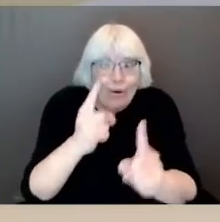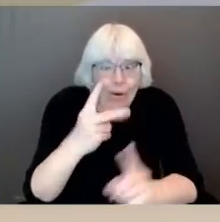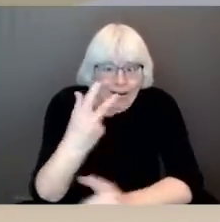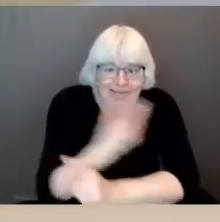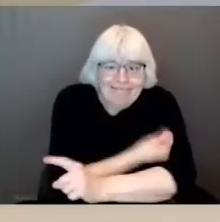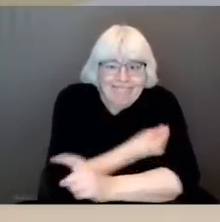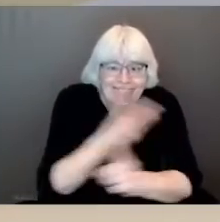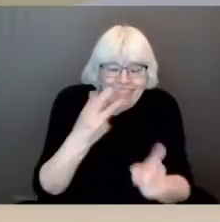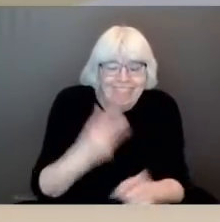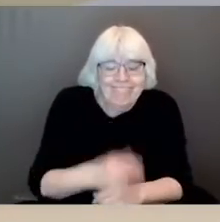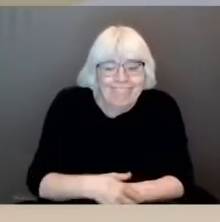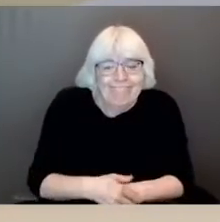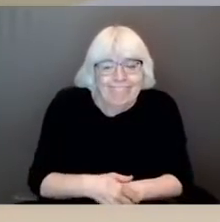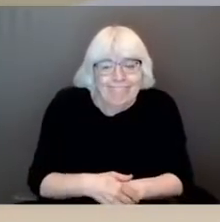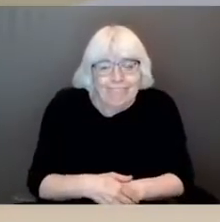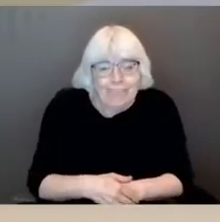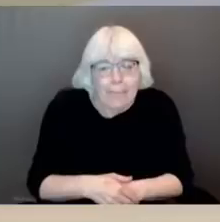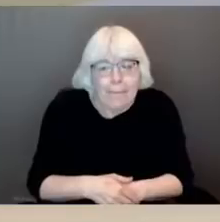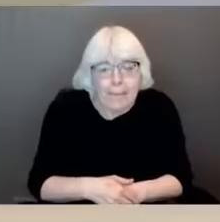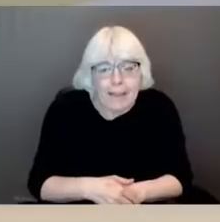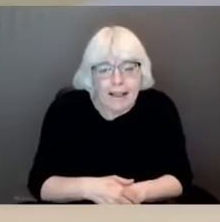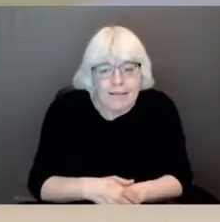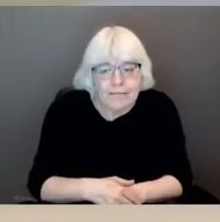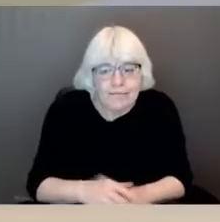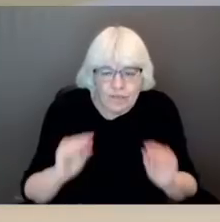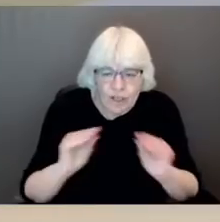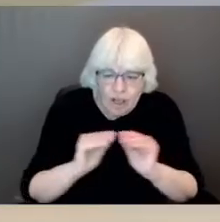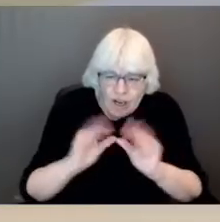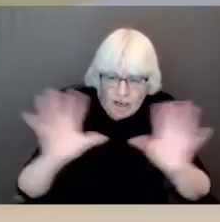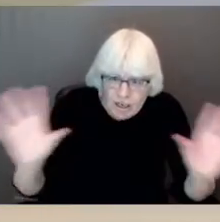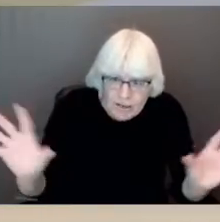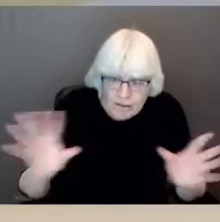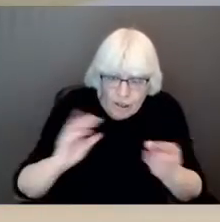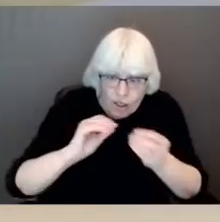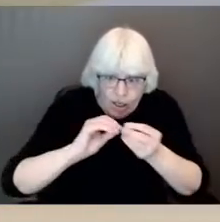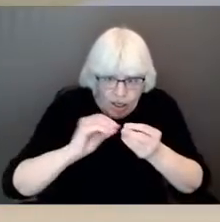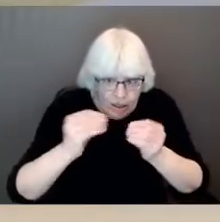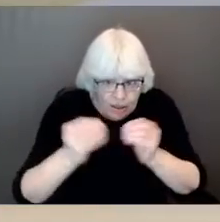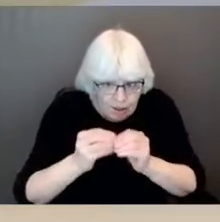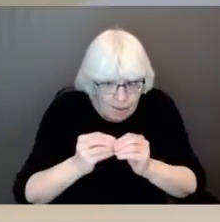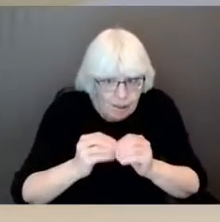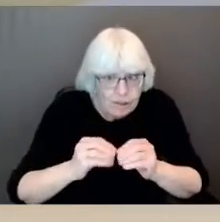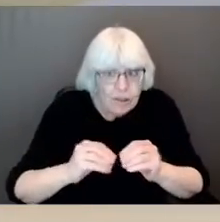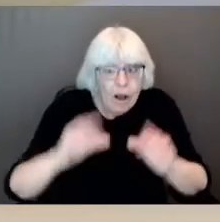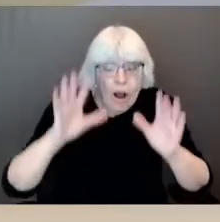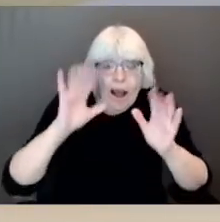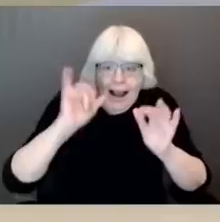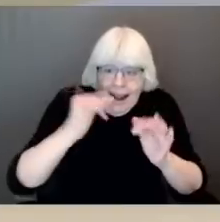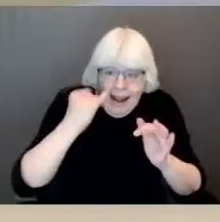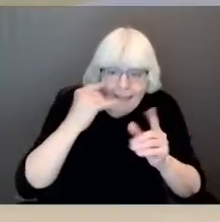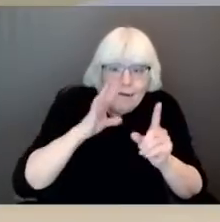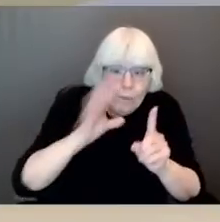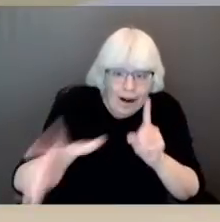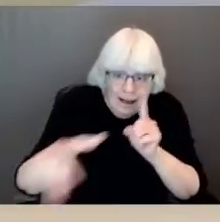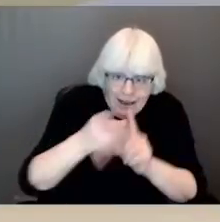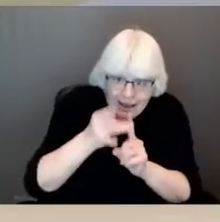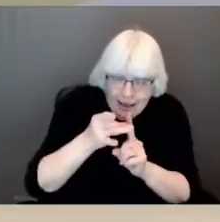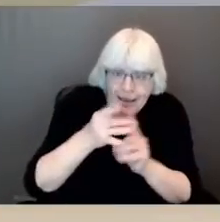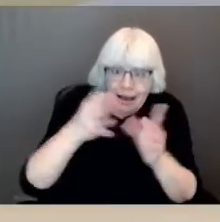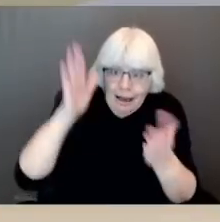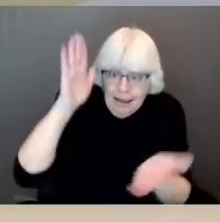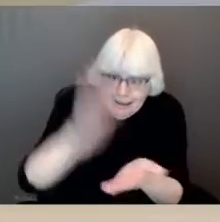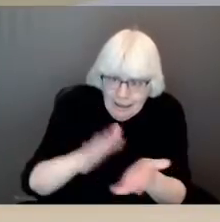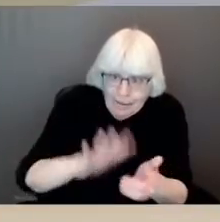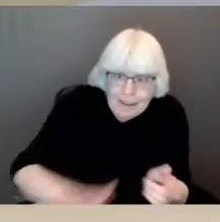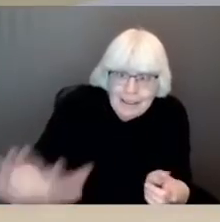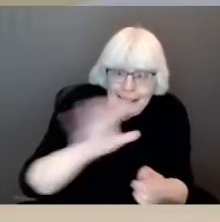clarify, if the numbers, as we hope, come down in Atlantic Canada, is the Vax Pass still going to be applicable if the numbers